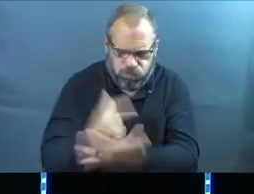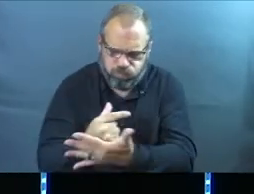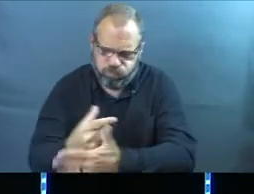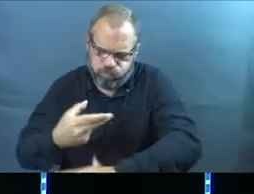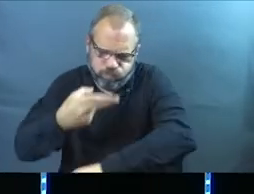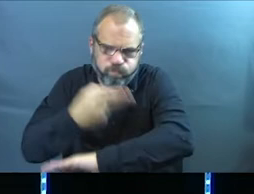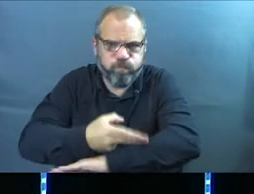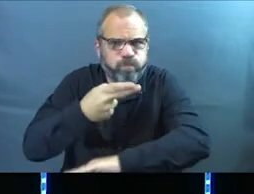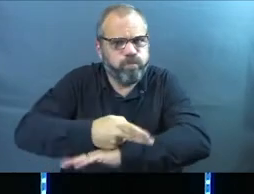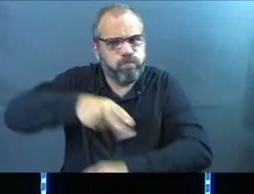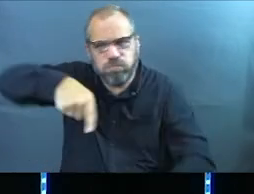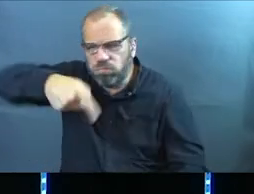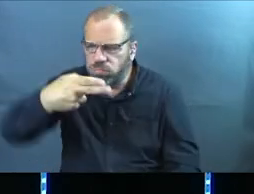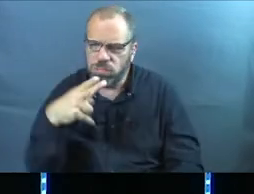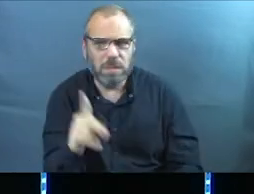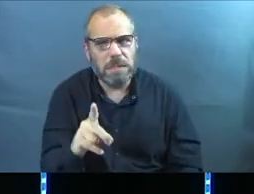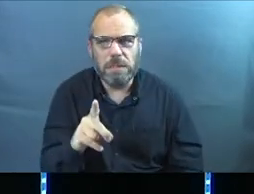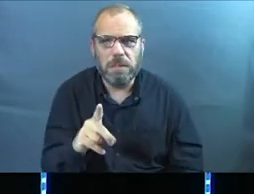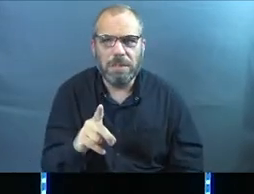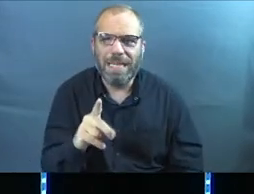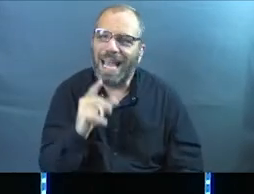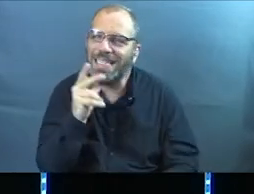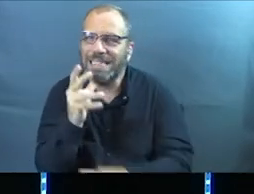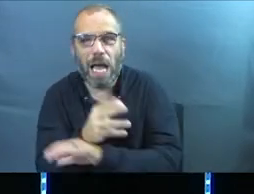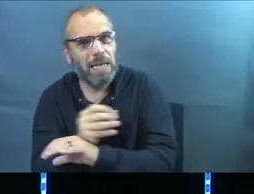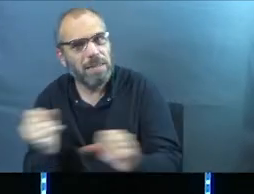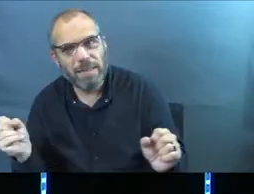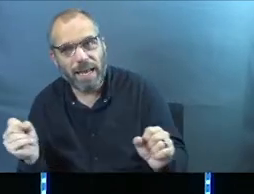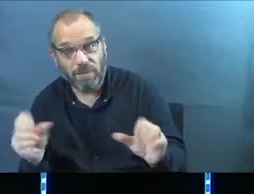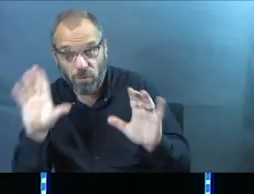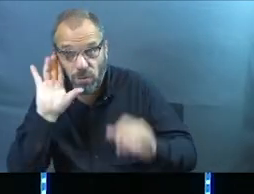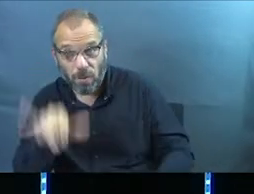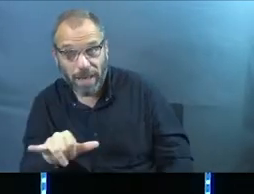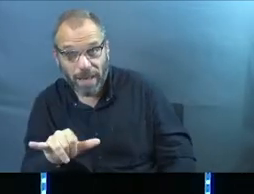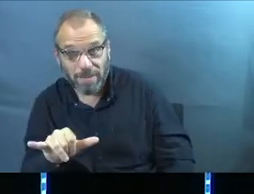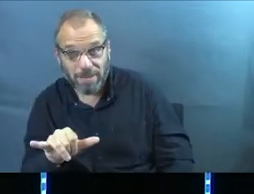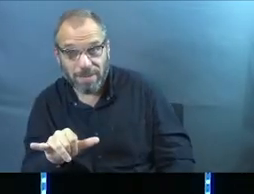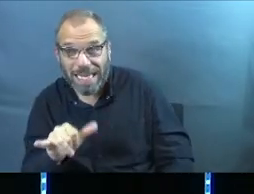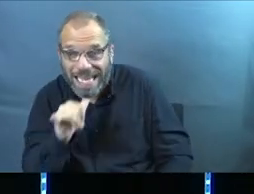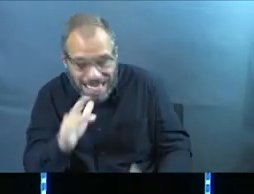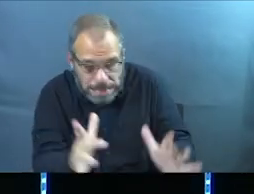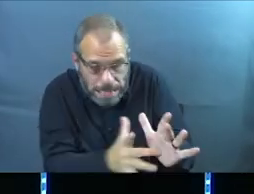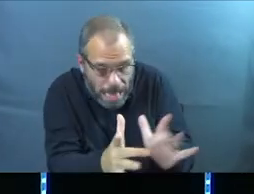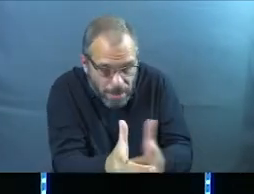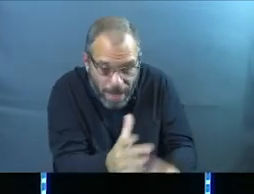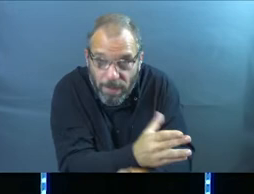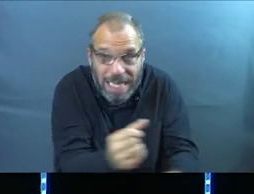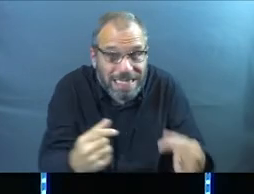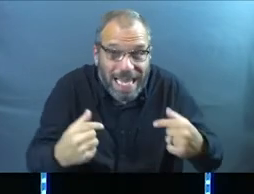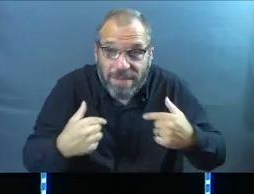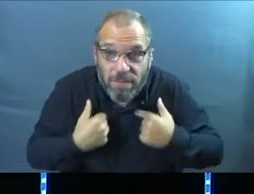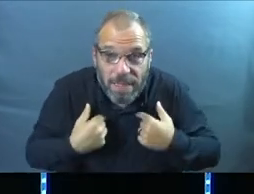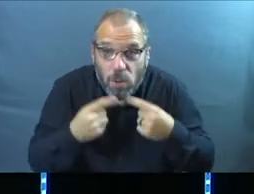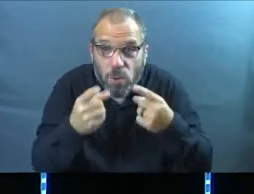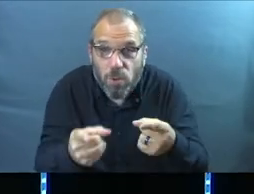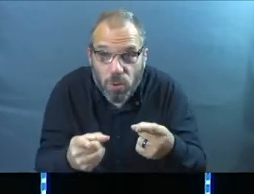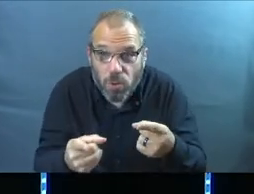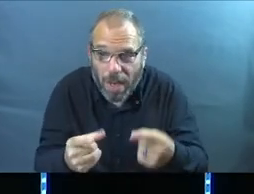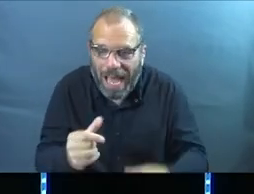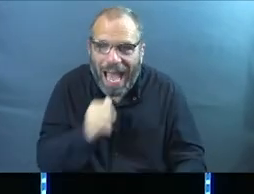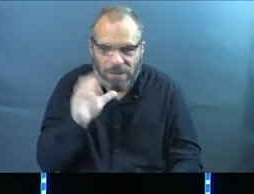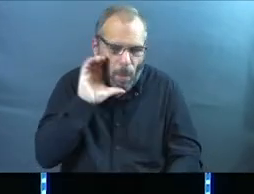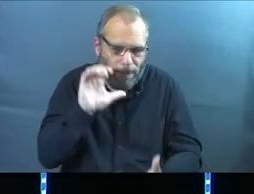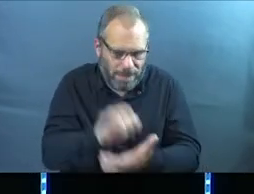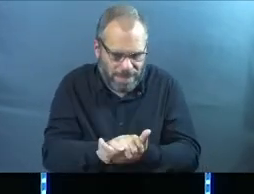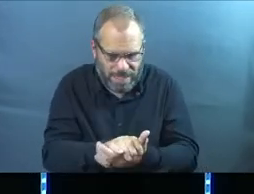trained, and not saved. It's not the Bible that saves you. I don't